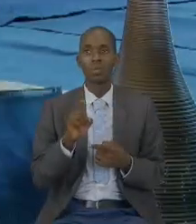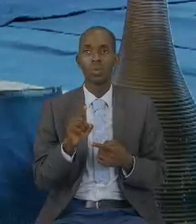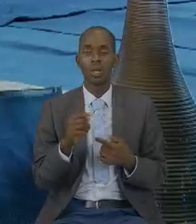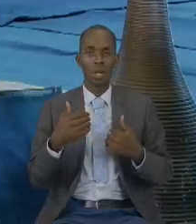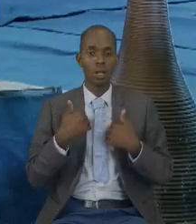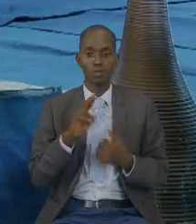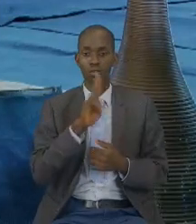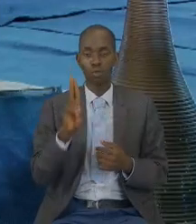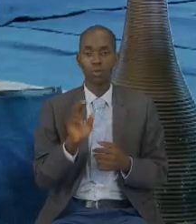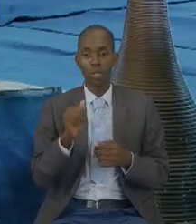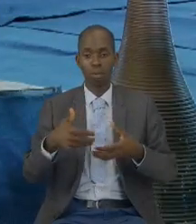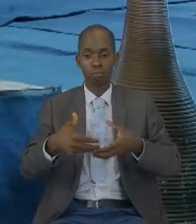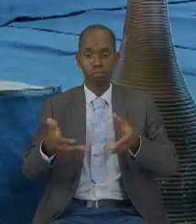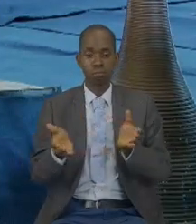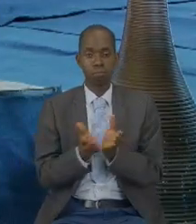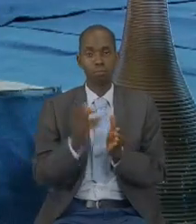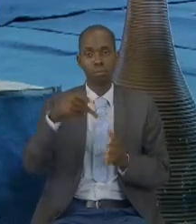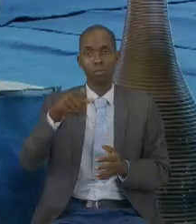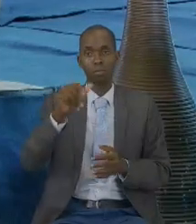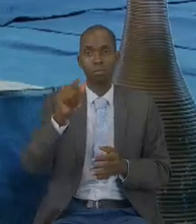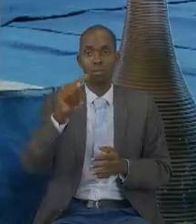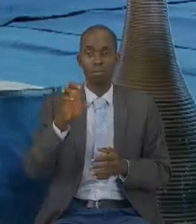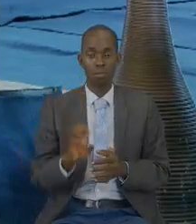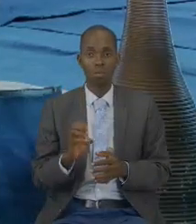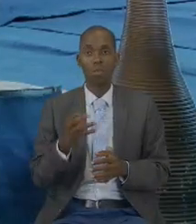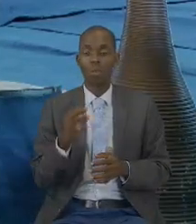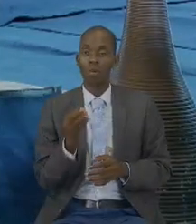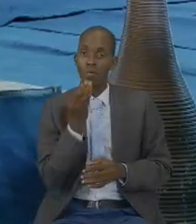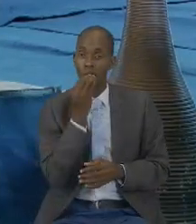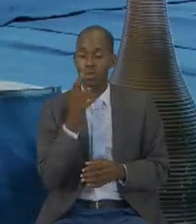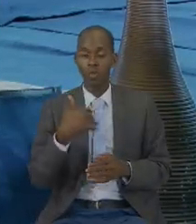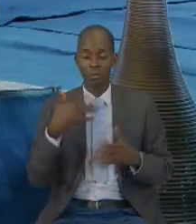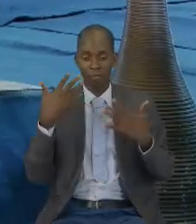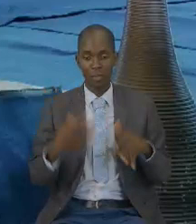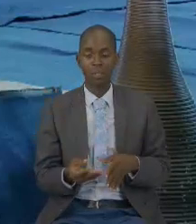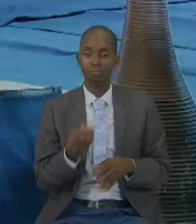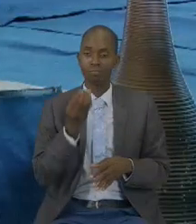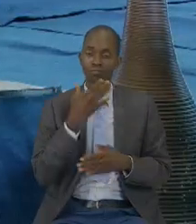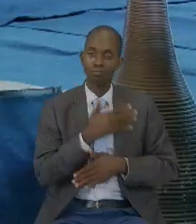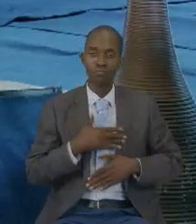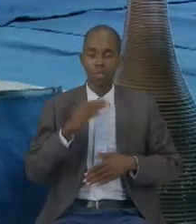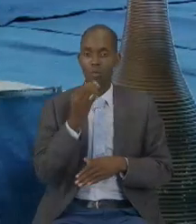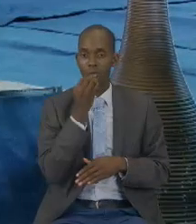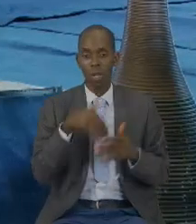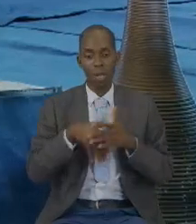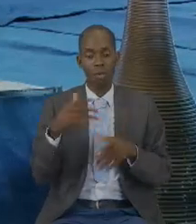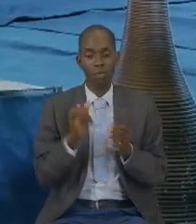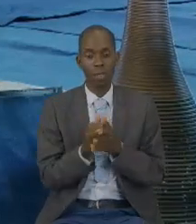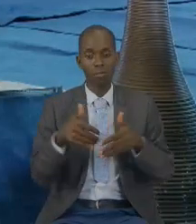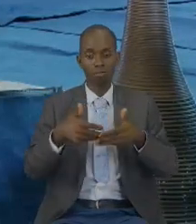plate of food and you are eating your food out of that, and all